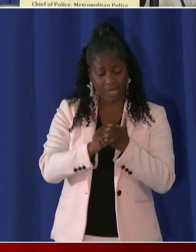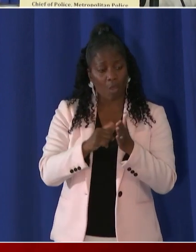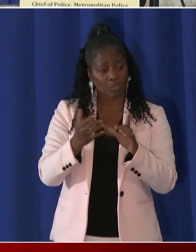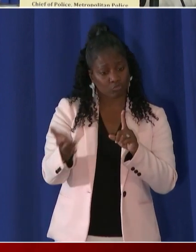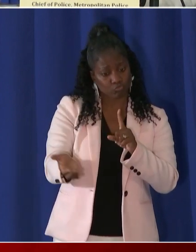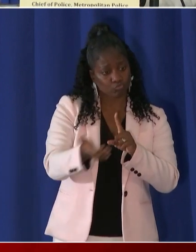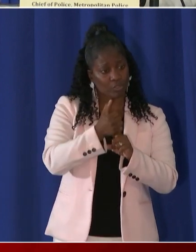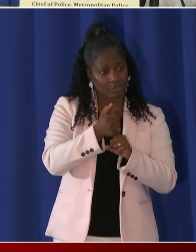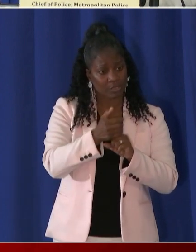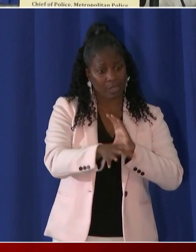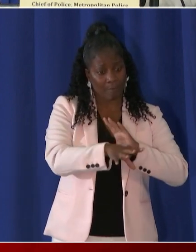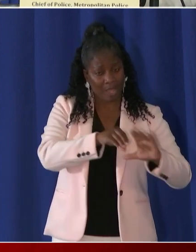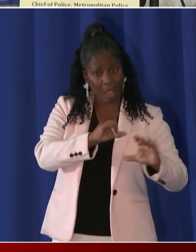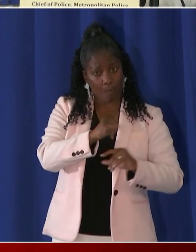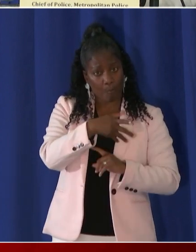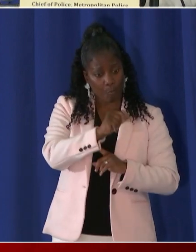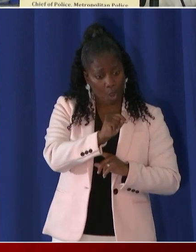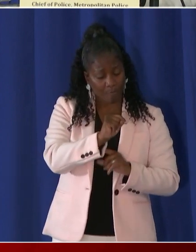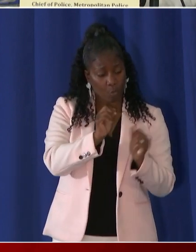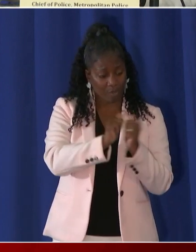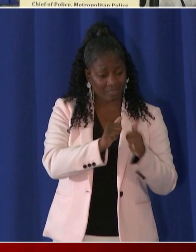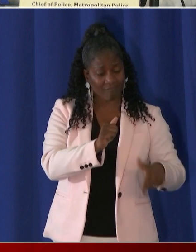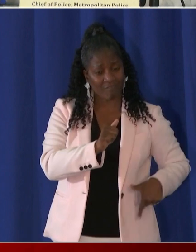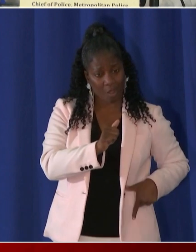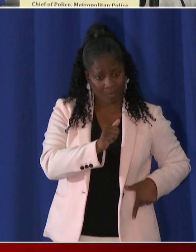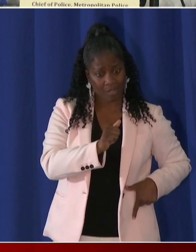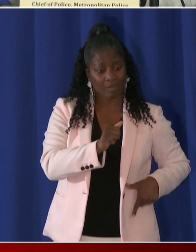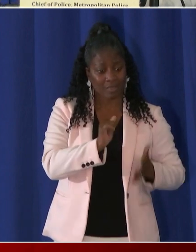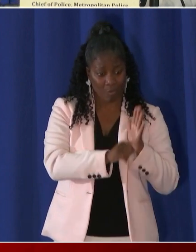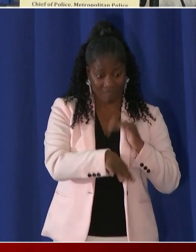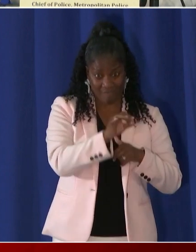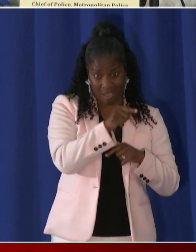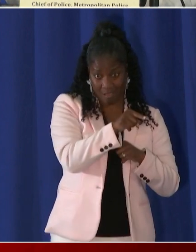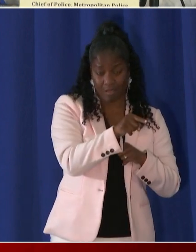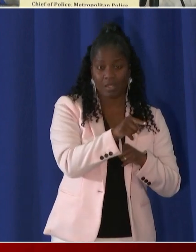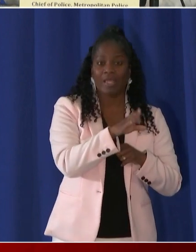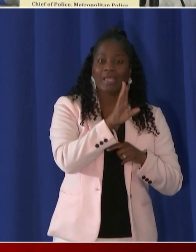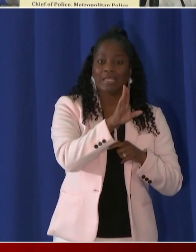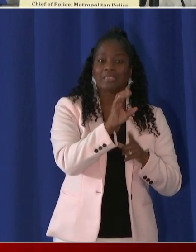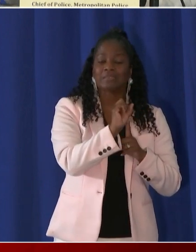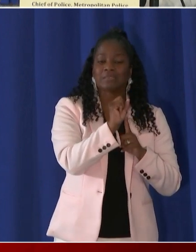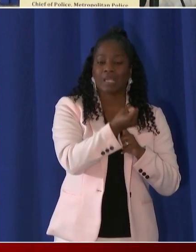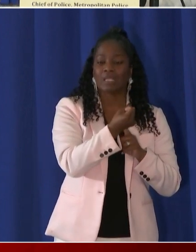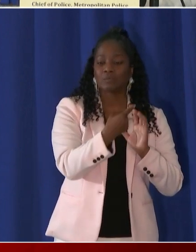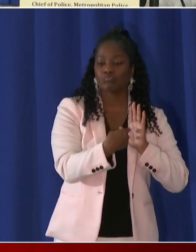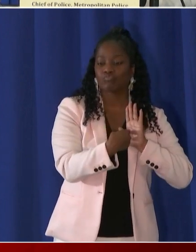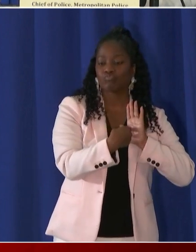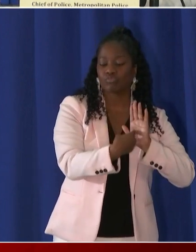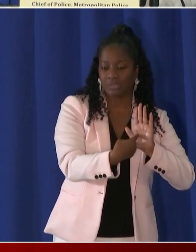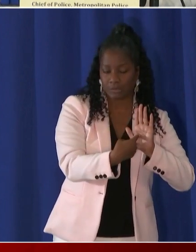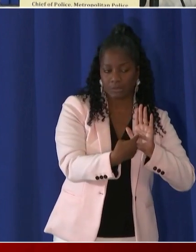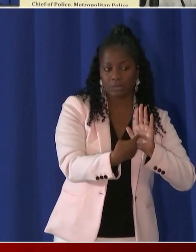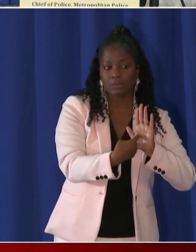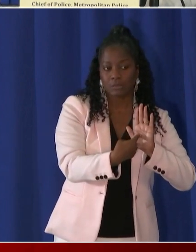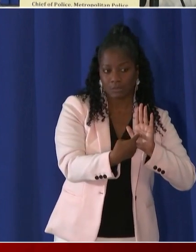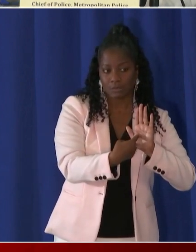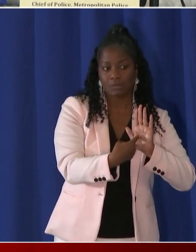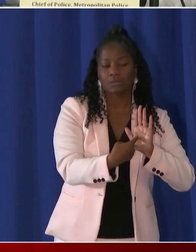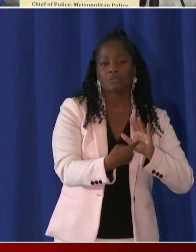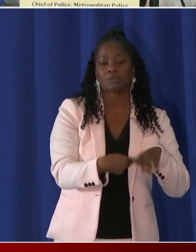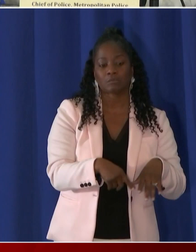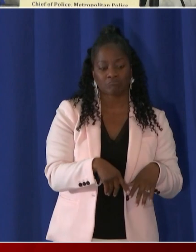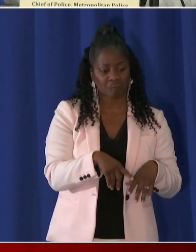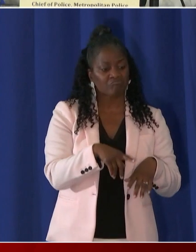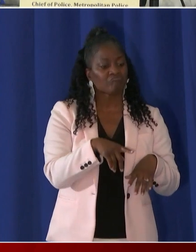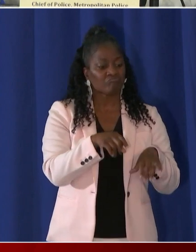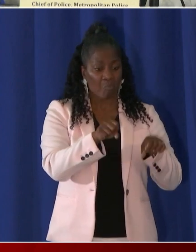the apartment building with the firearm, the felon in possession. His case was presented. That individual, probable